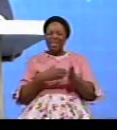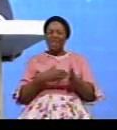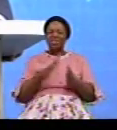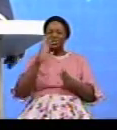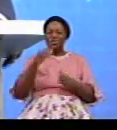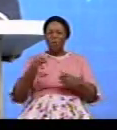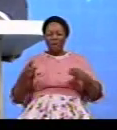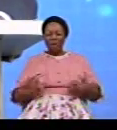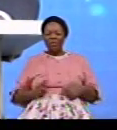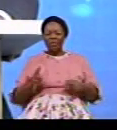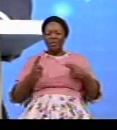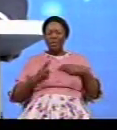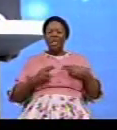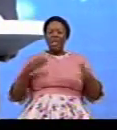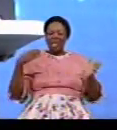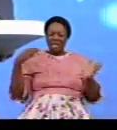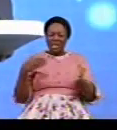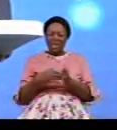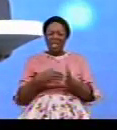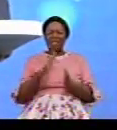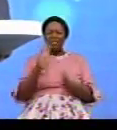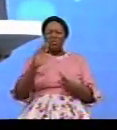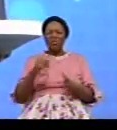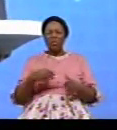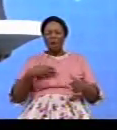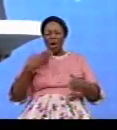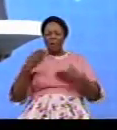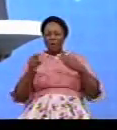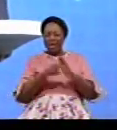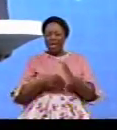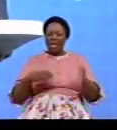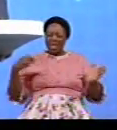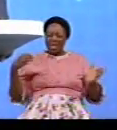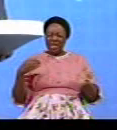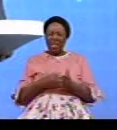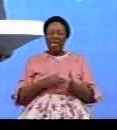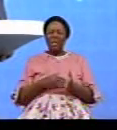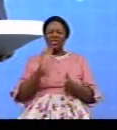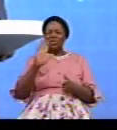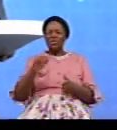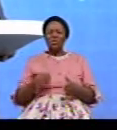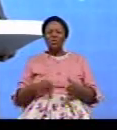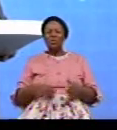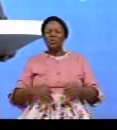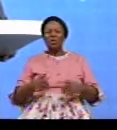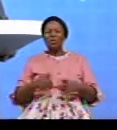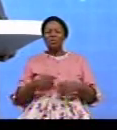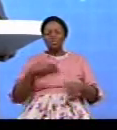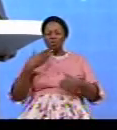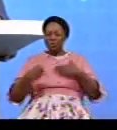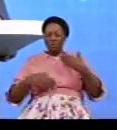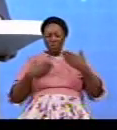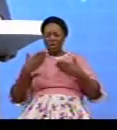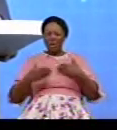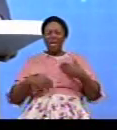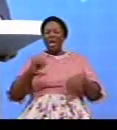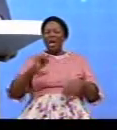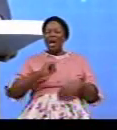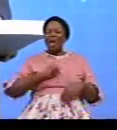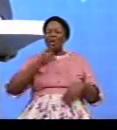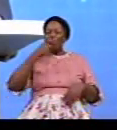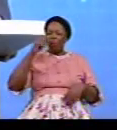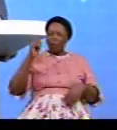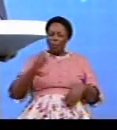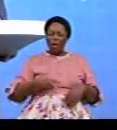blind, health, I pray the hand of the Lord, miracle working hand of the Lord, vitality, will touch those eyes now. Open